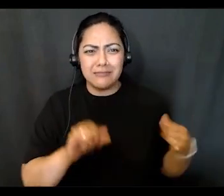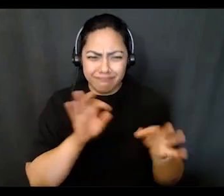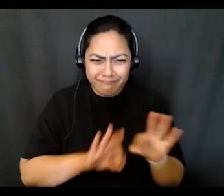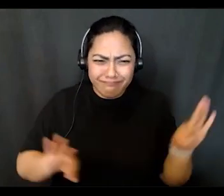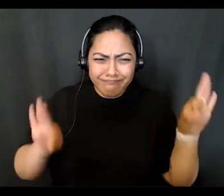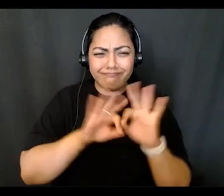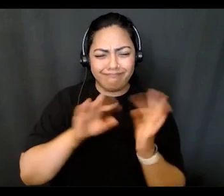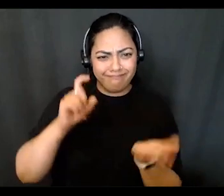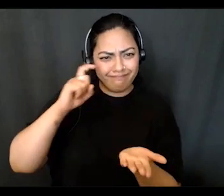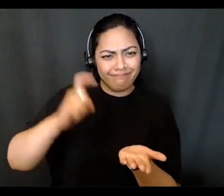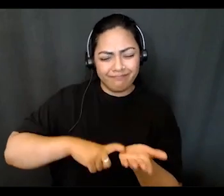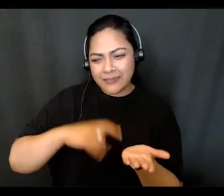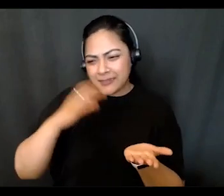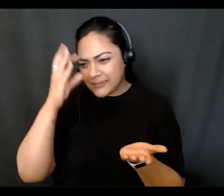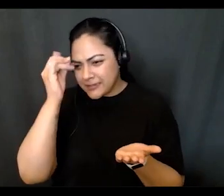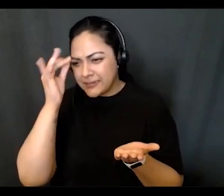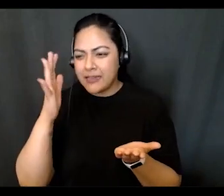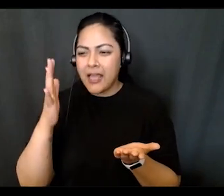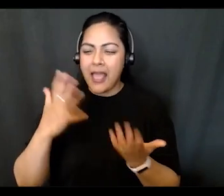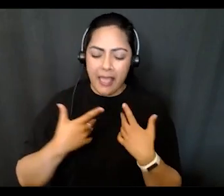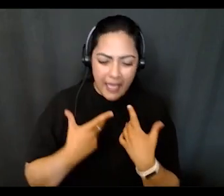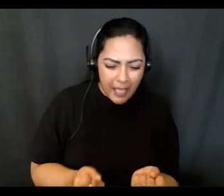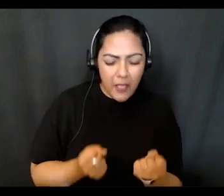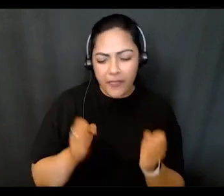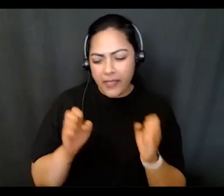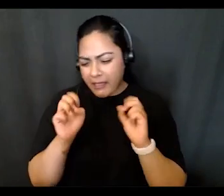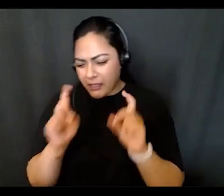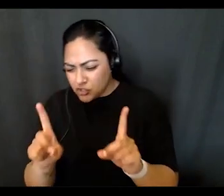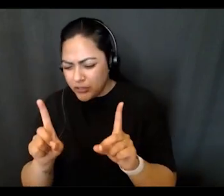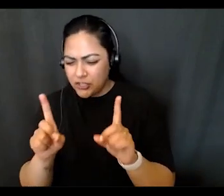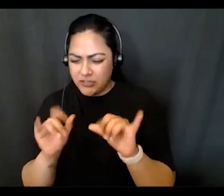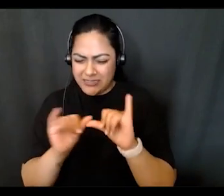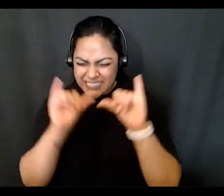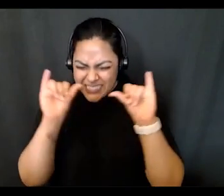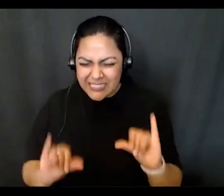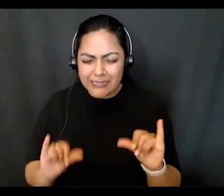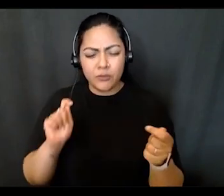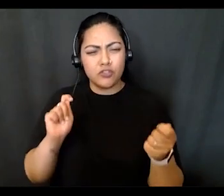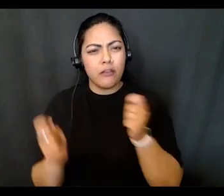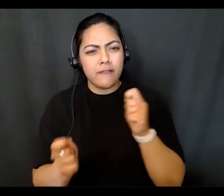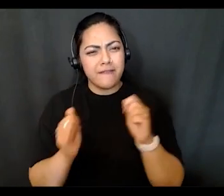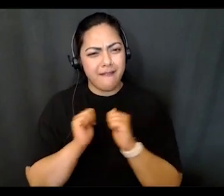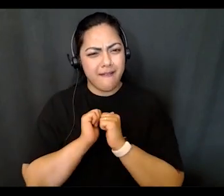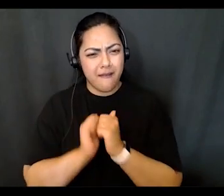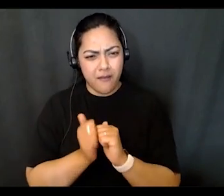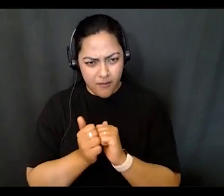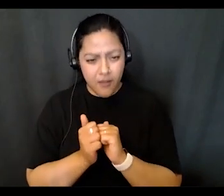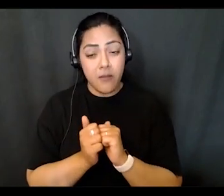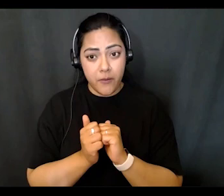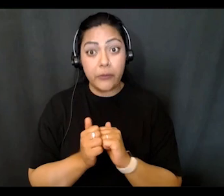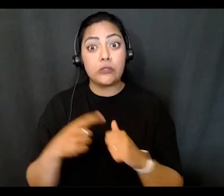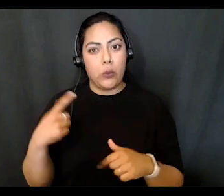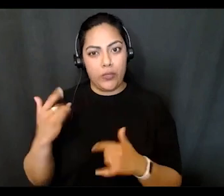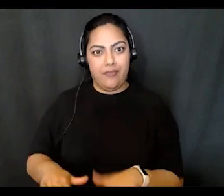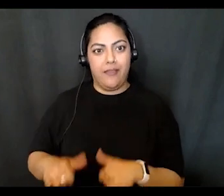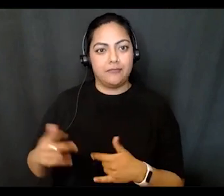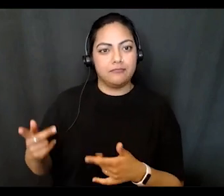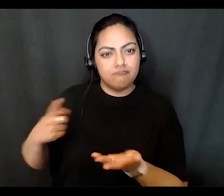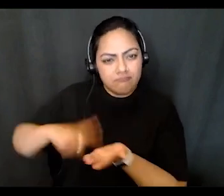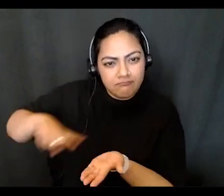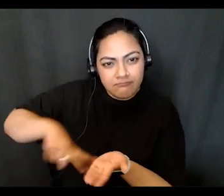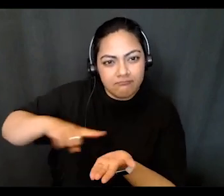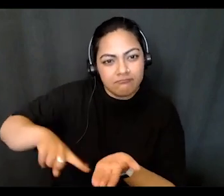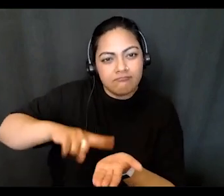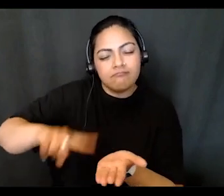in thinking about how health and educational systems can actually shift. And so a lot of what we'll be sharing with you today is